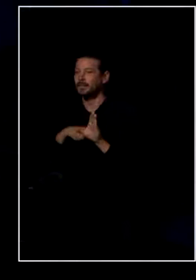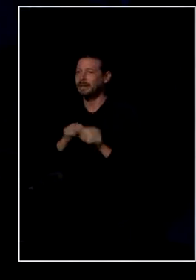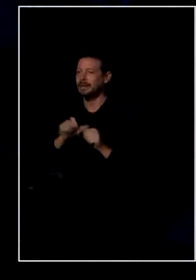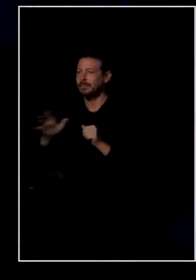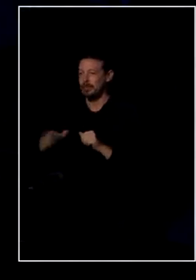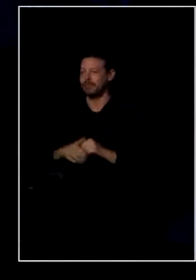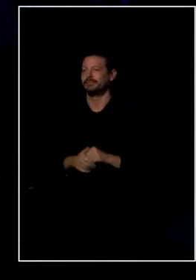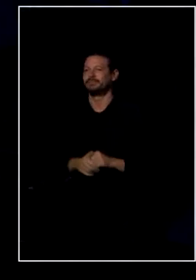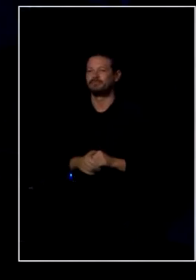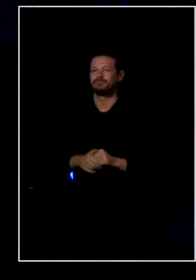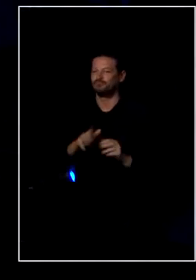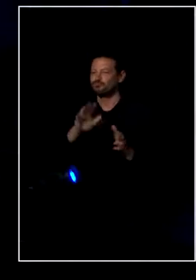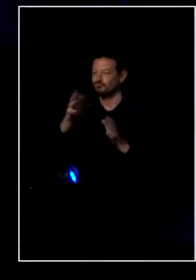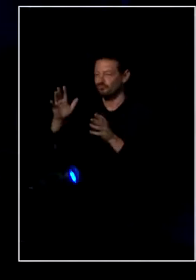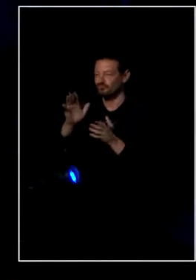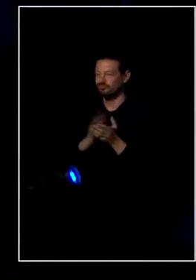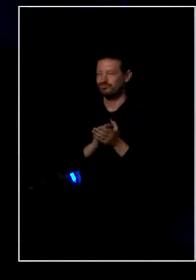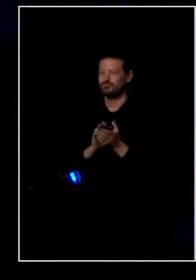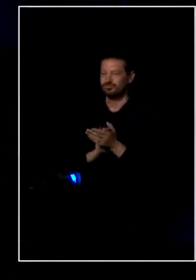Yeah.